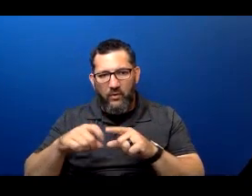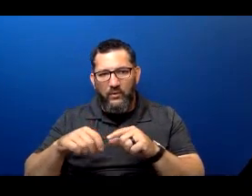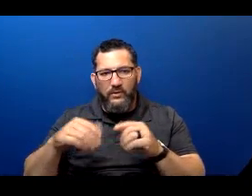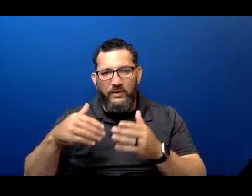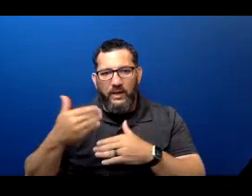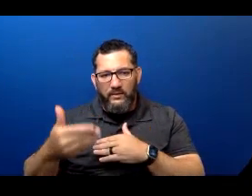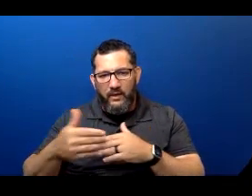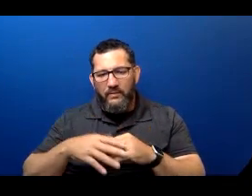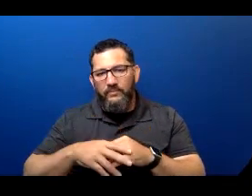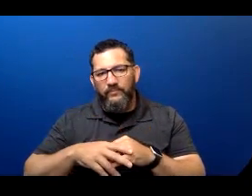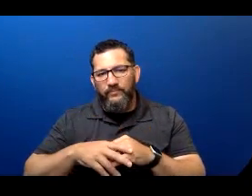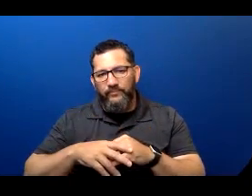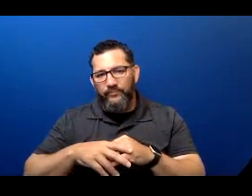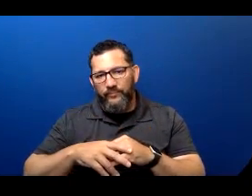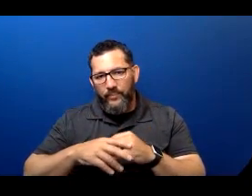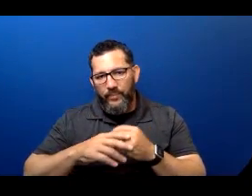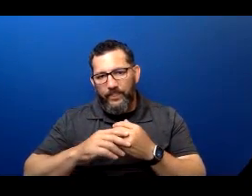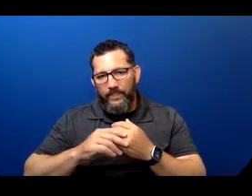slide.